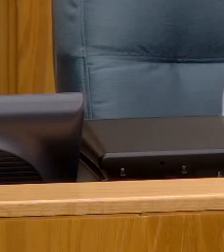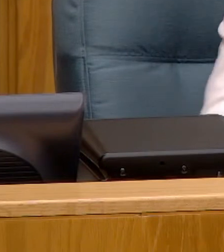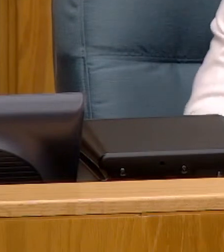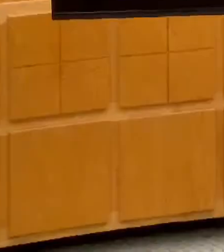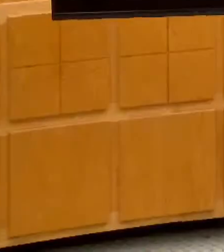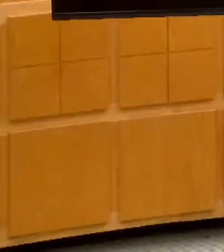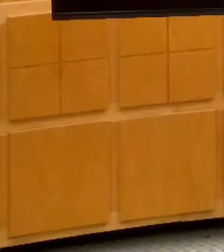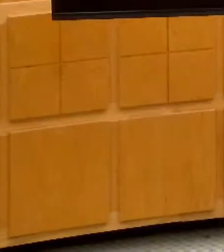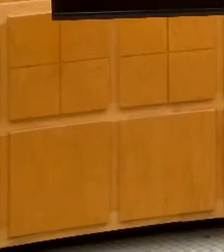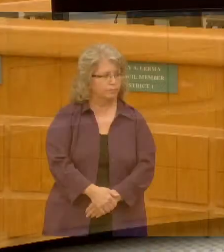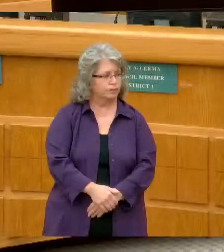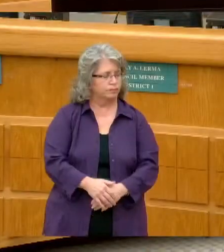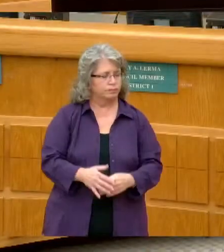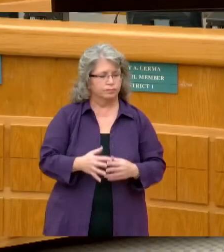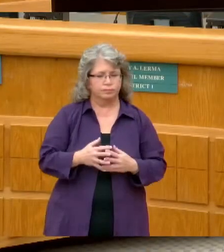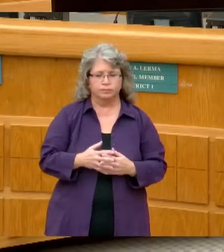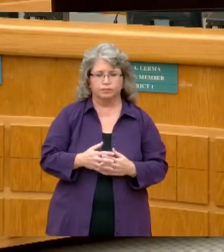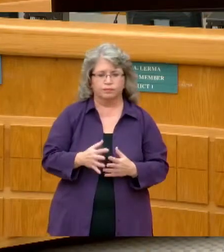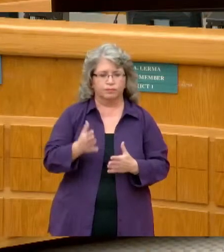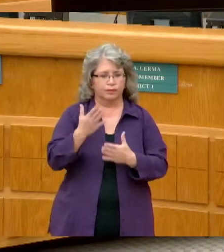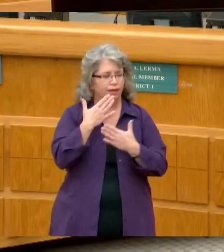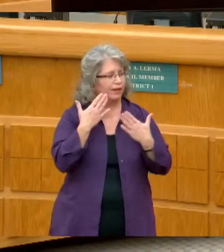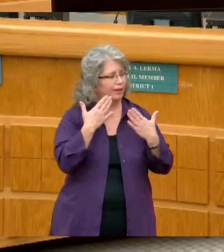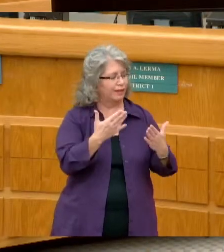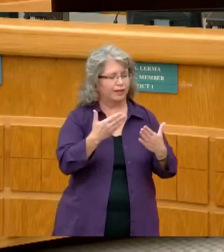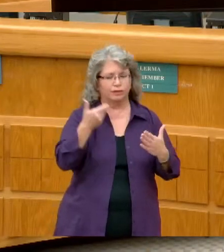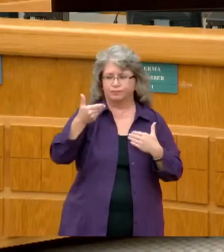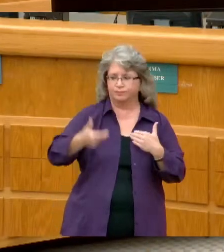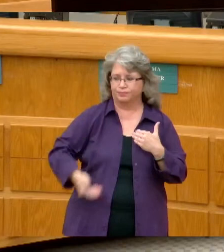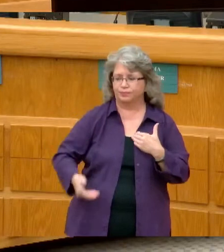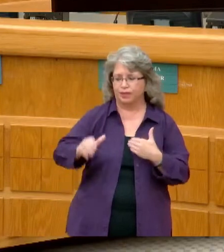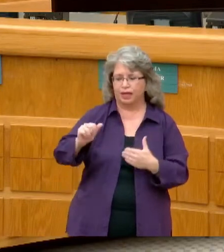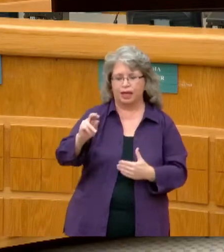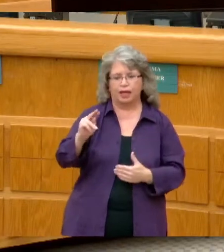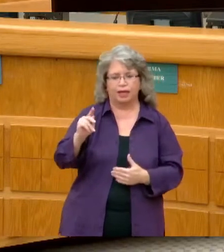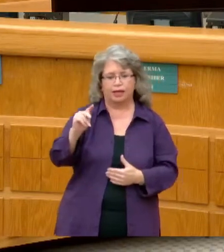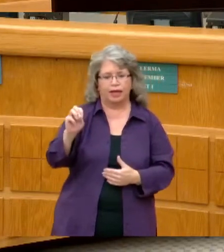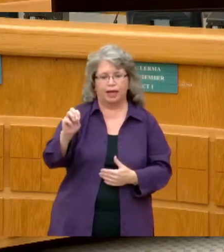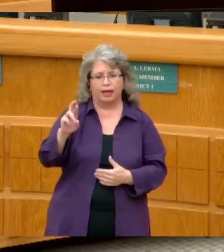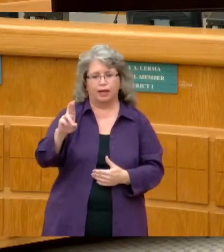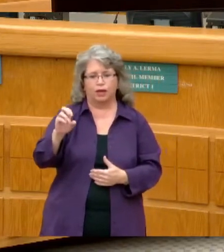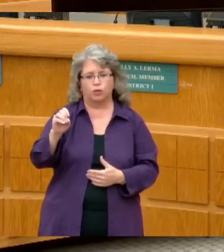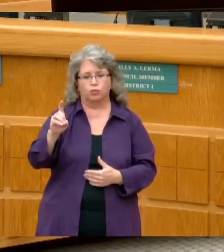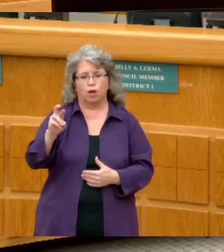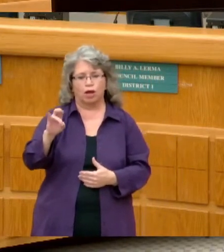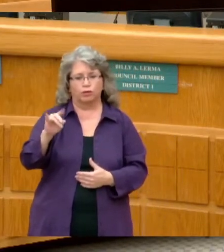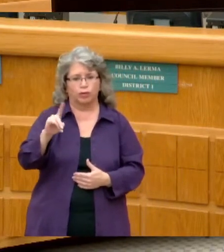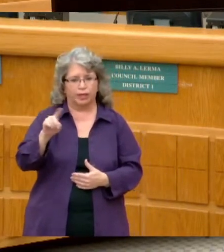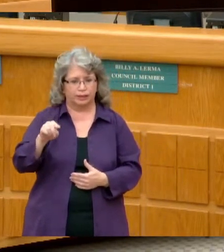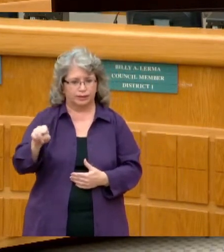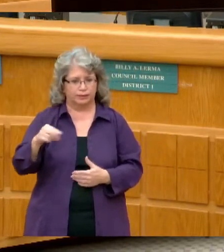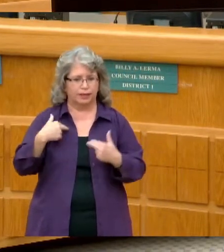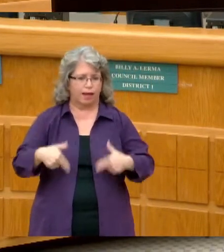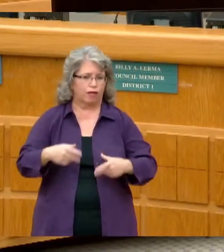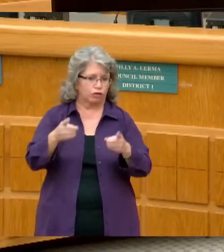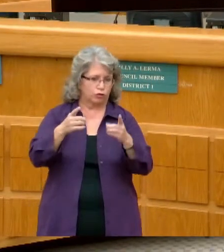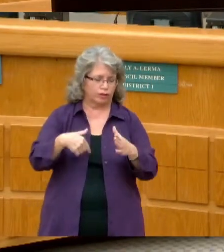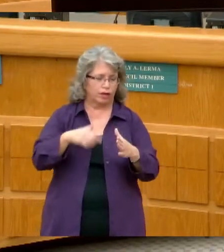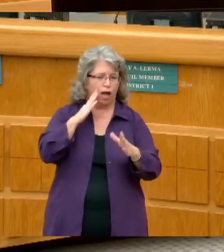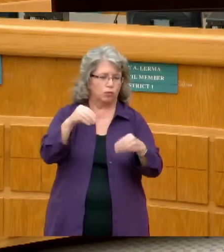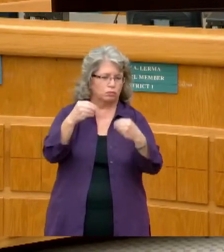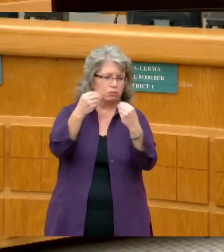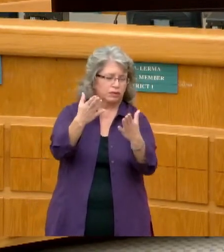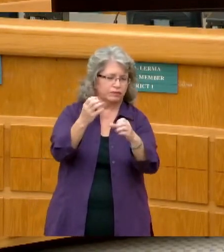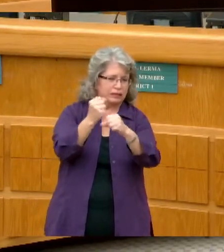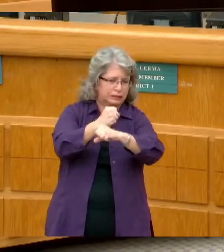día. Thank you. Annette Rodriguez, Health Director. I'm going to go ahead and give the COVID-19